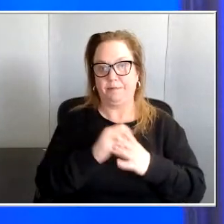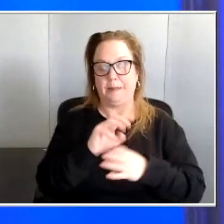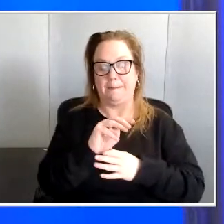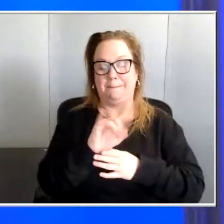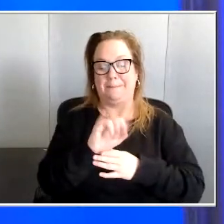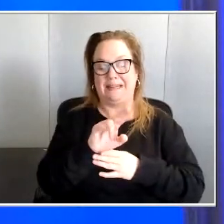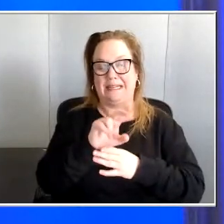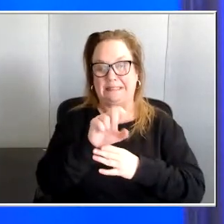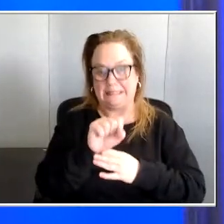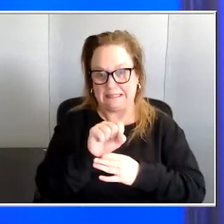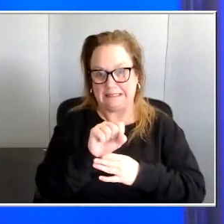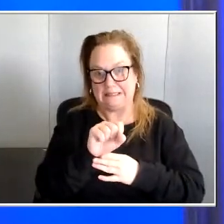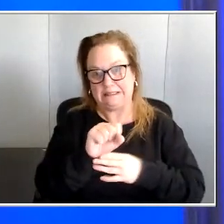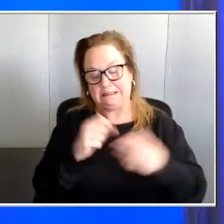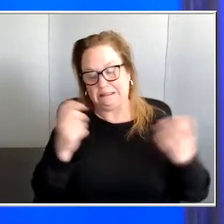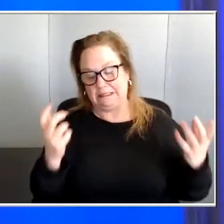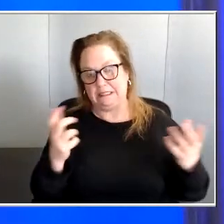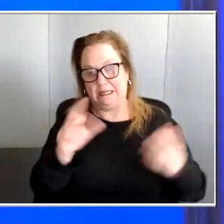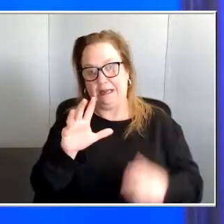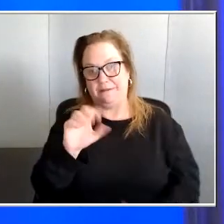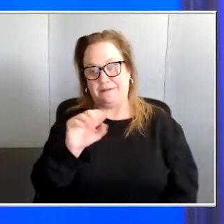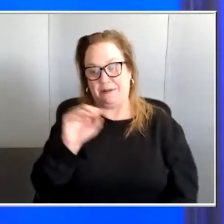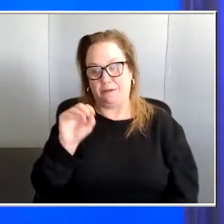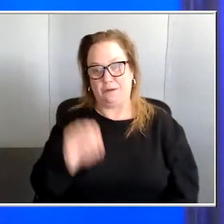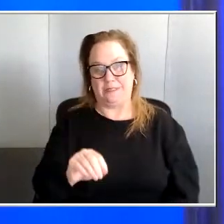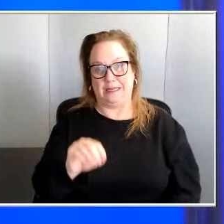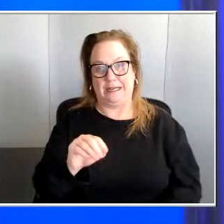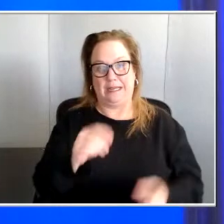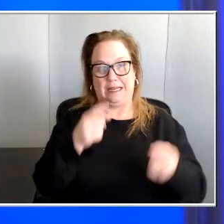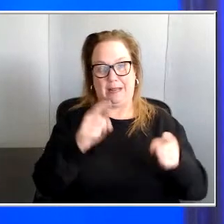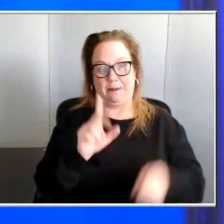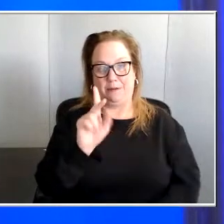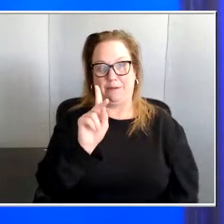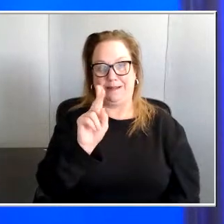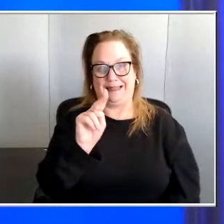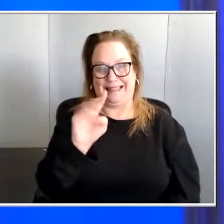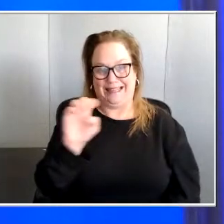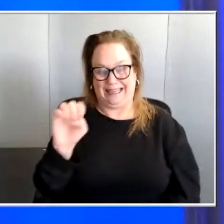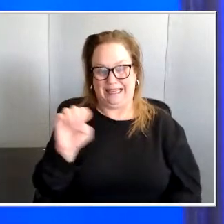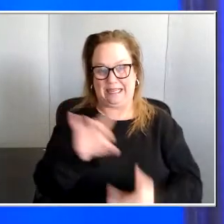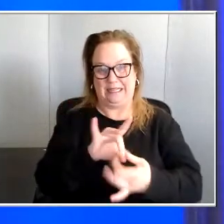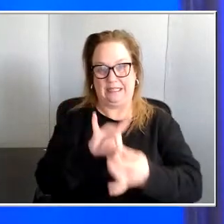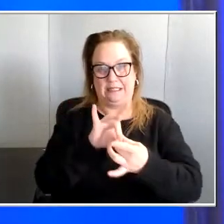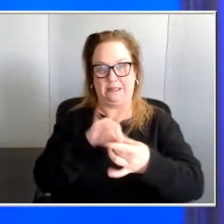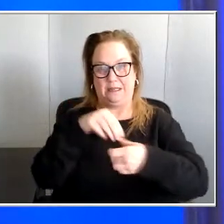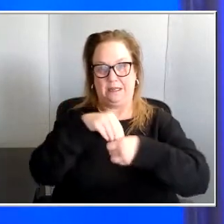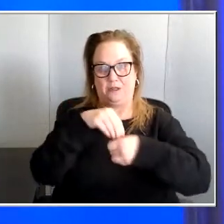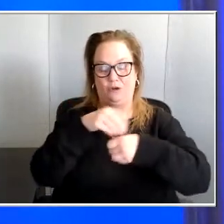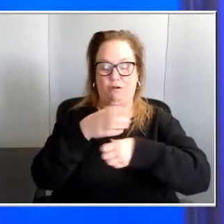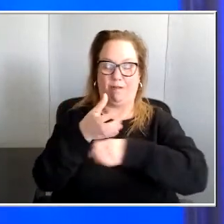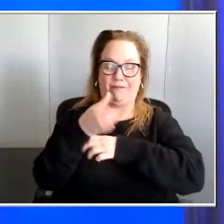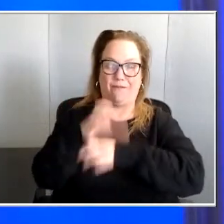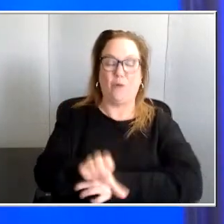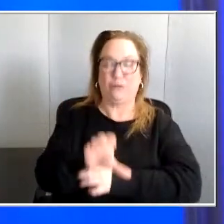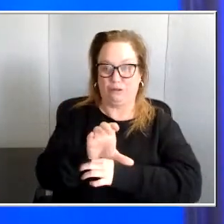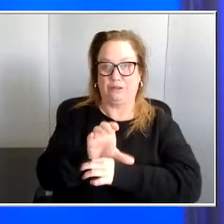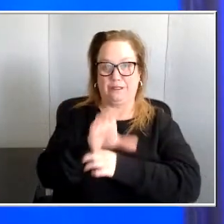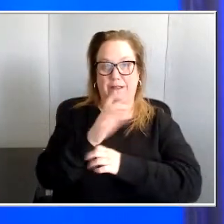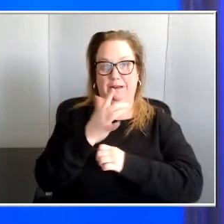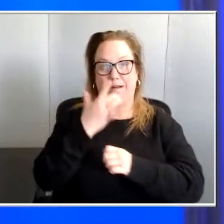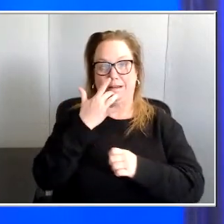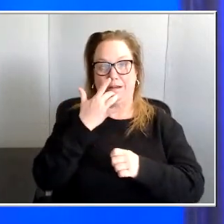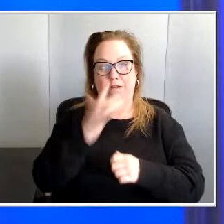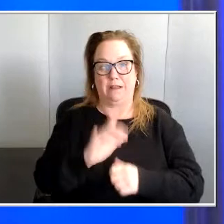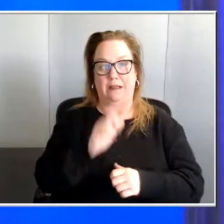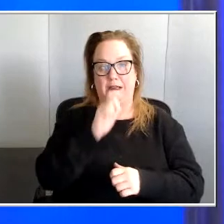of 50% of the time it can happen with knee injuries. It has to do with that internal force, and so you get lucky if you don't have a